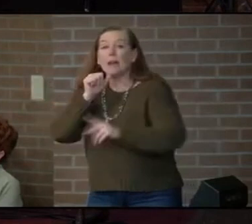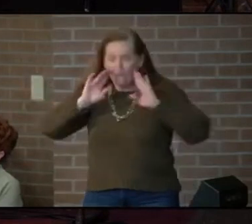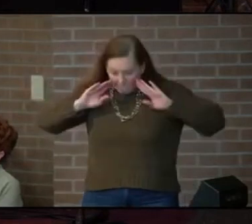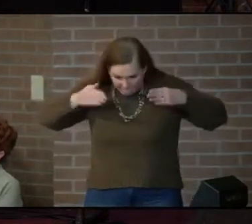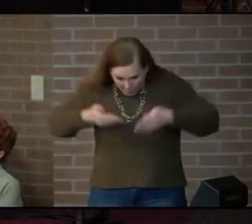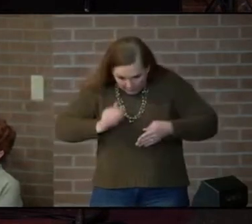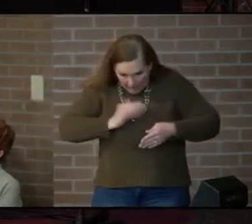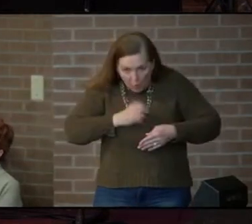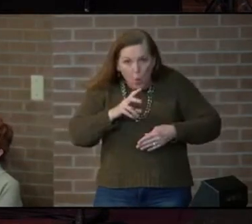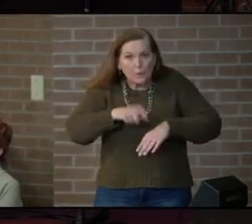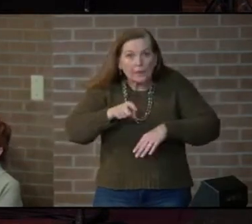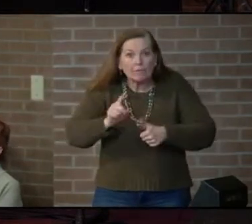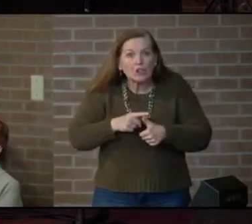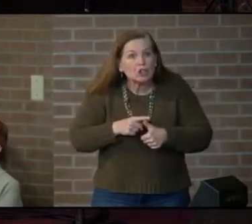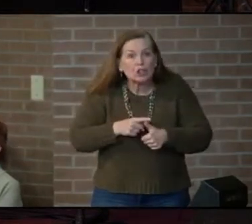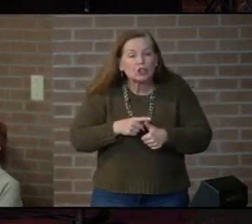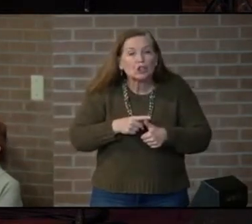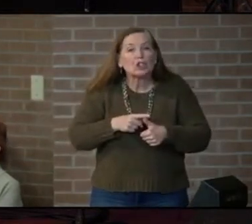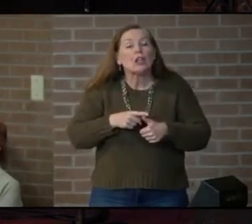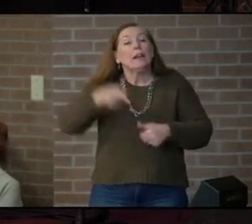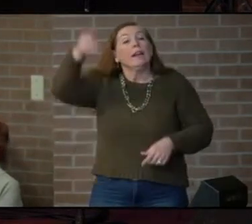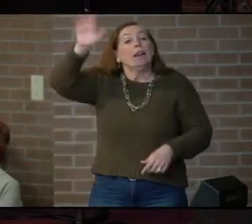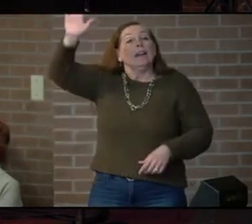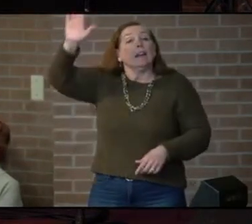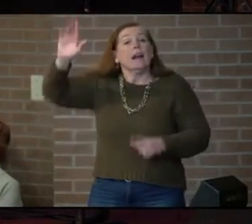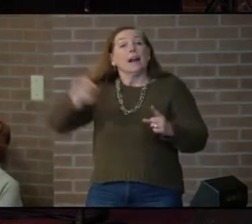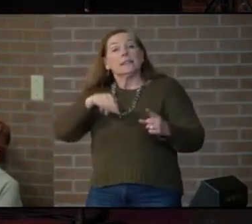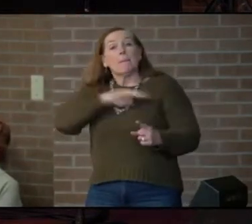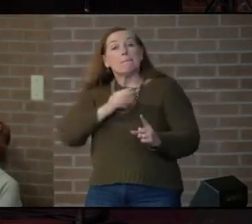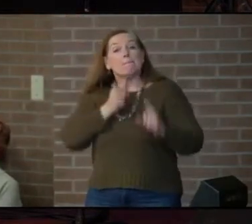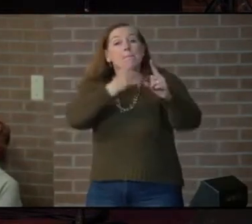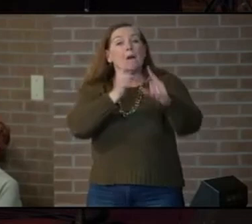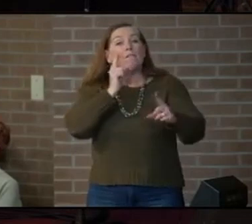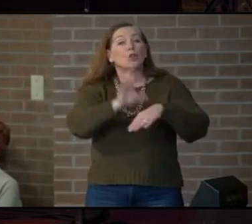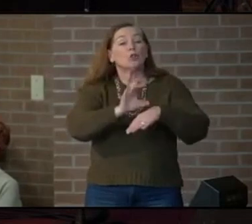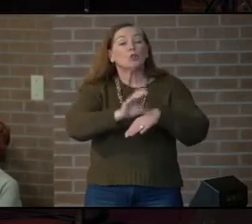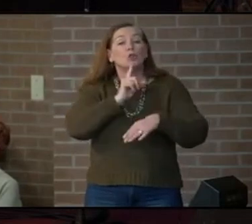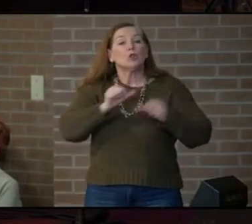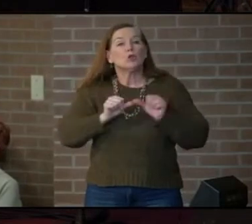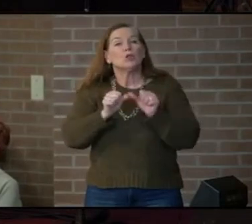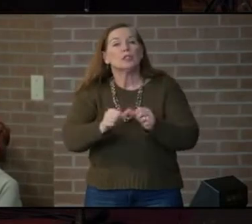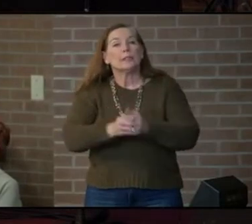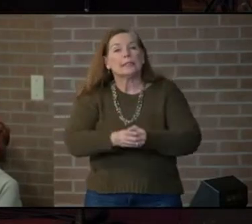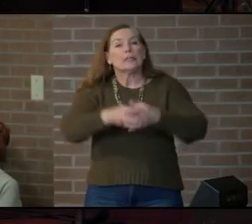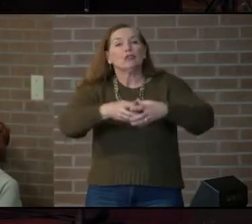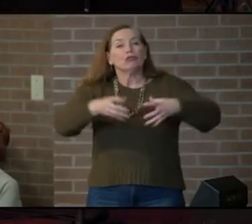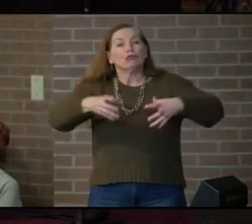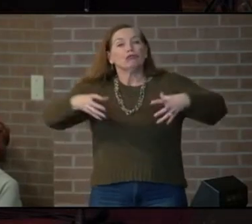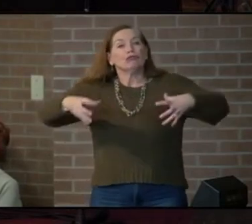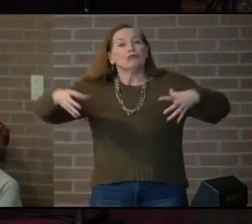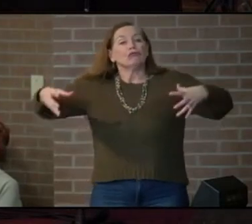own needs first. And God's mission for the church is to continually increase in its